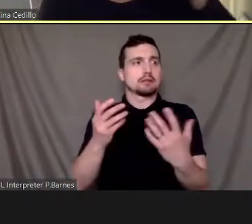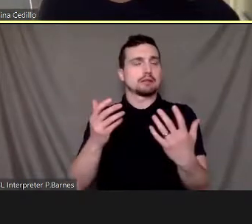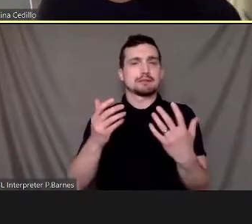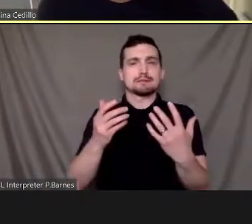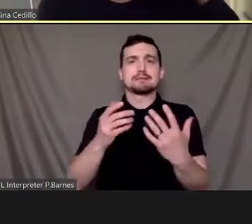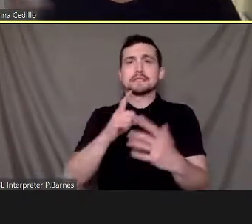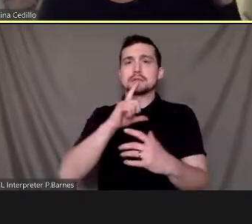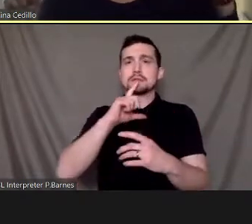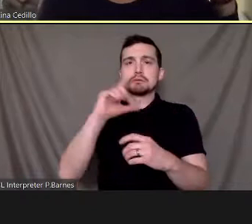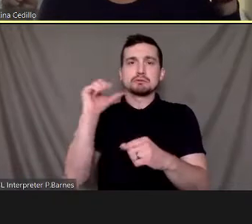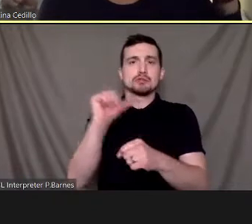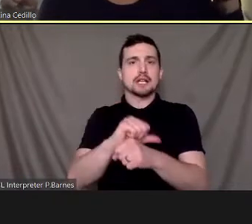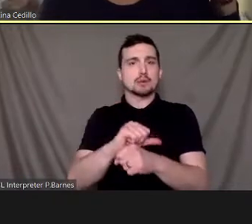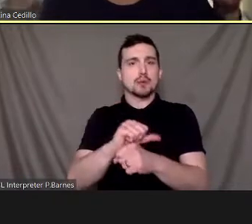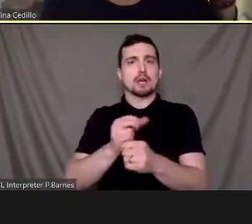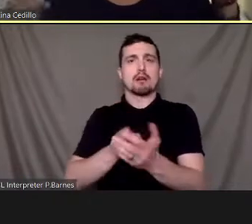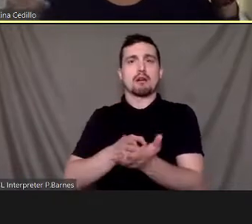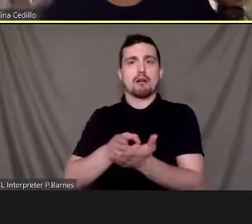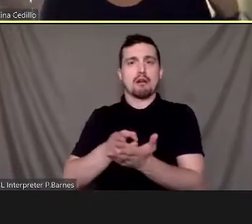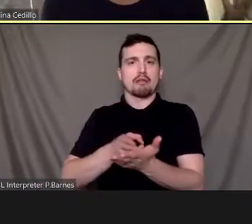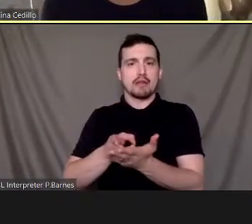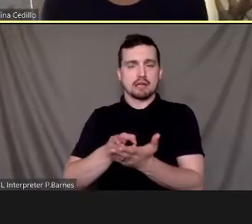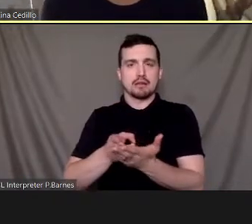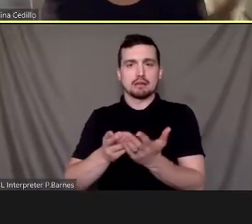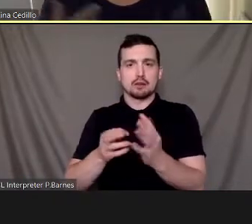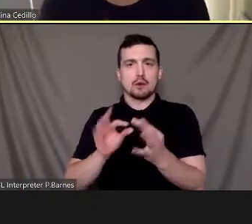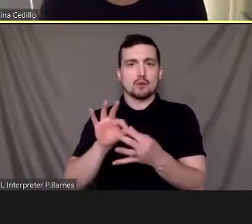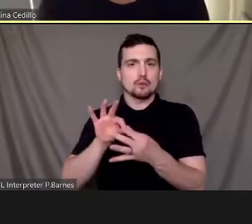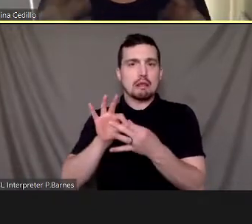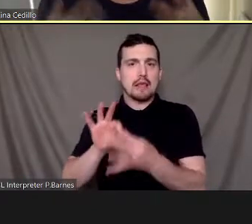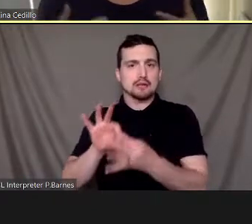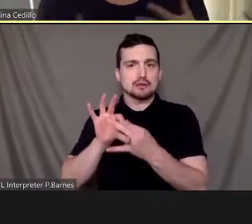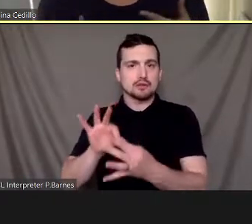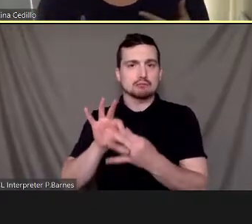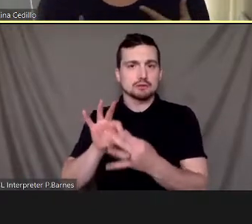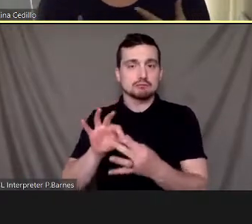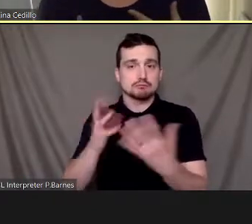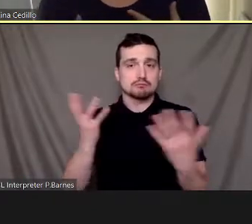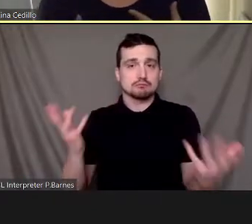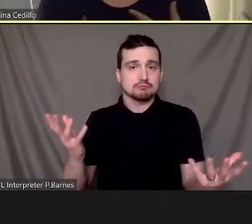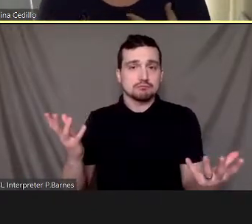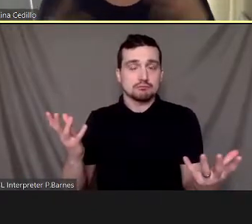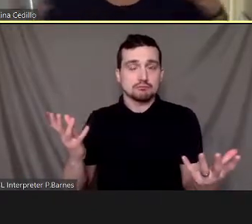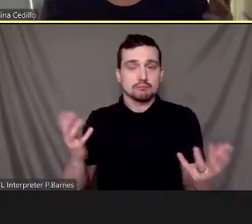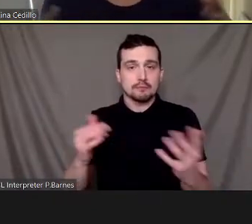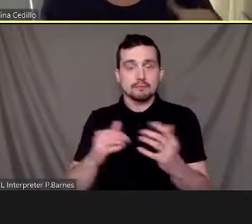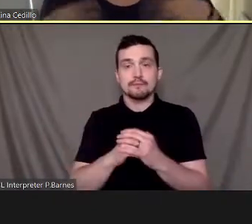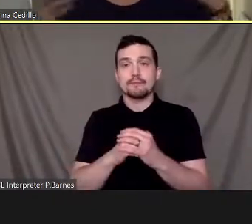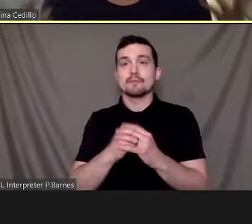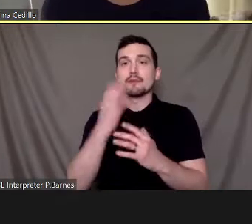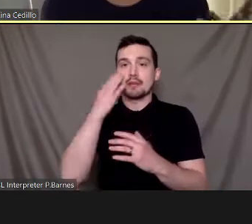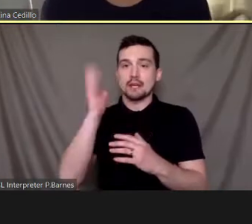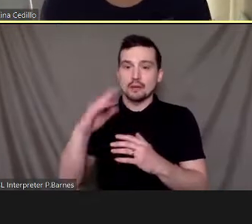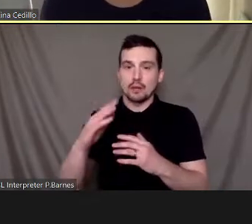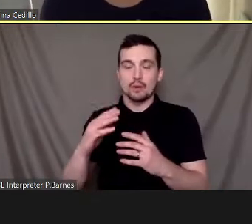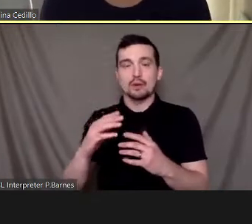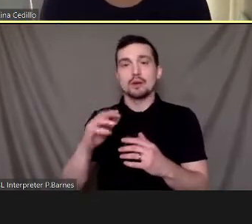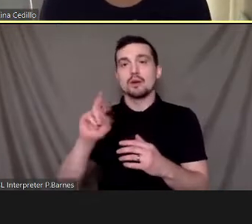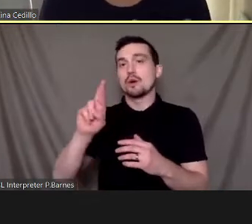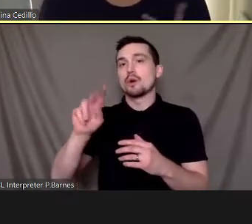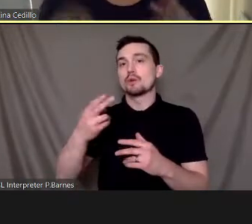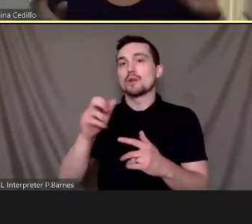genuine, authentic relationships with people. And I know that in rhetoric, we often